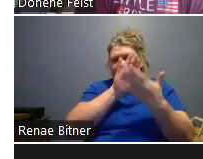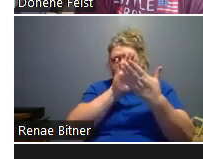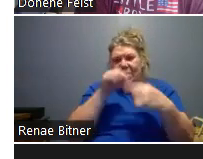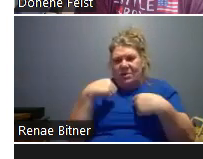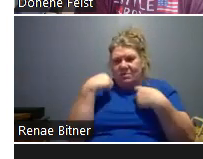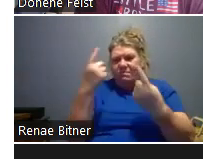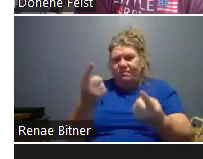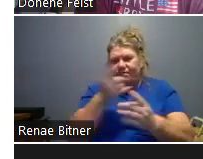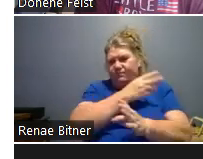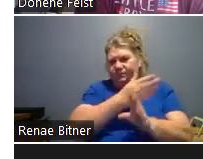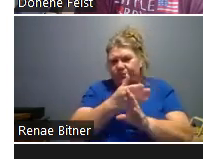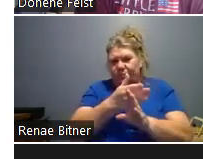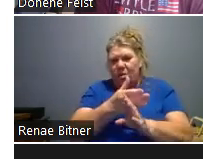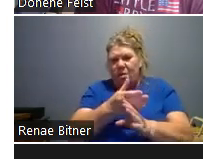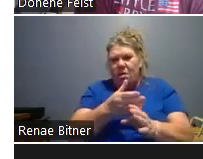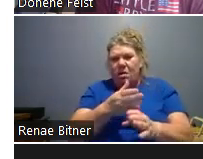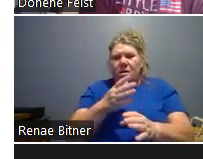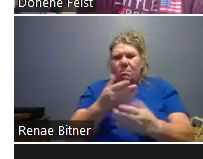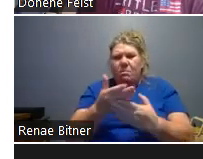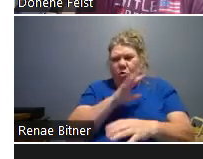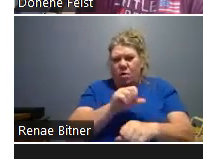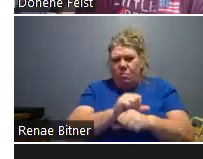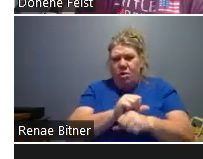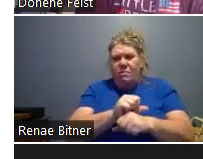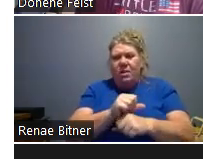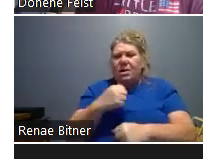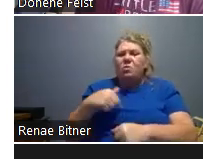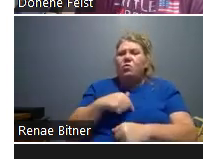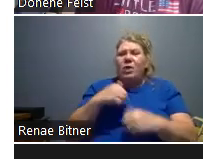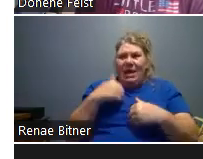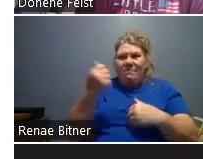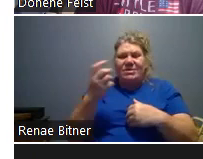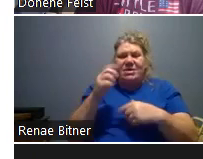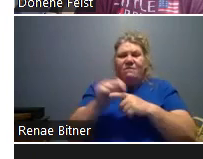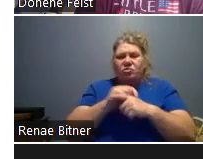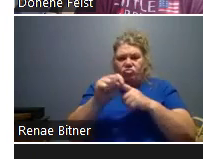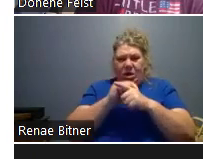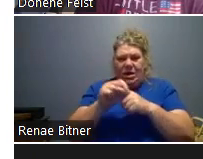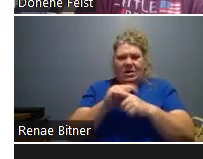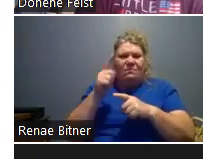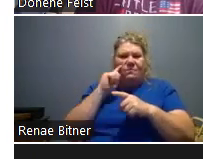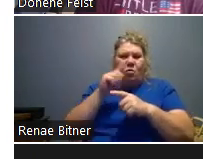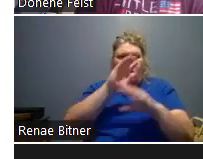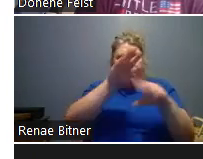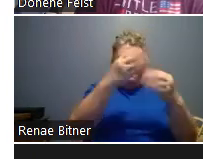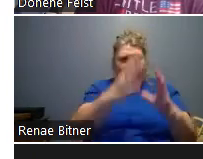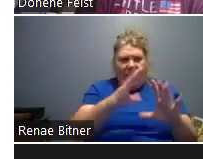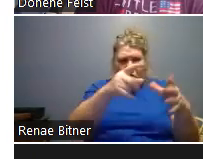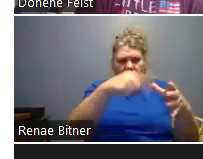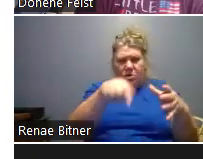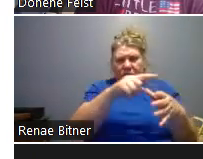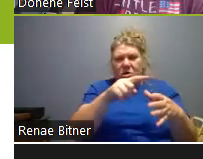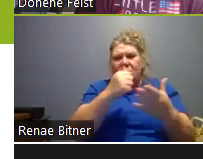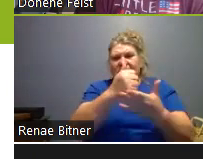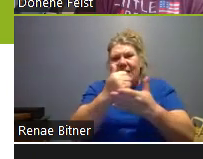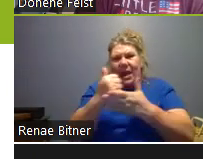prior to coming into an appointment. And we have several trainings for providers to assist